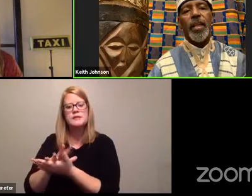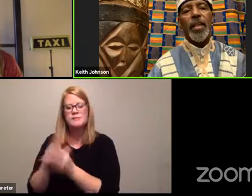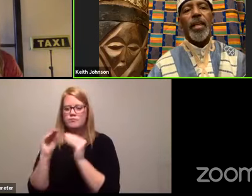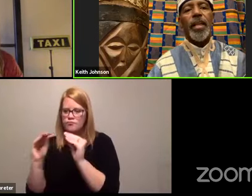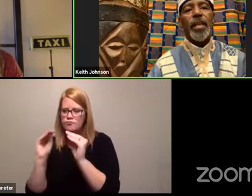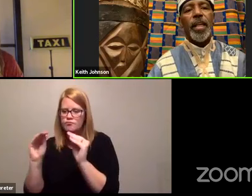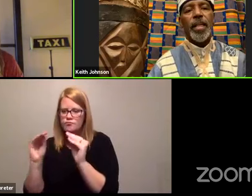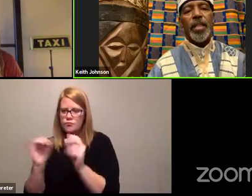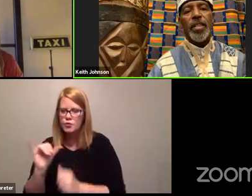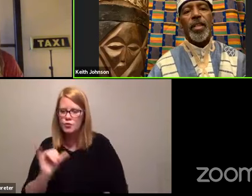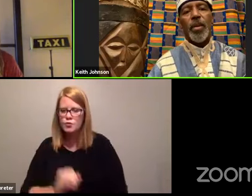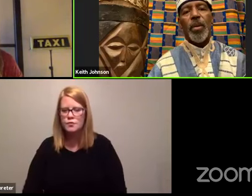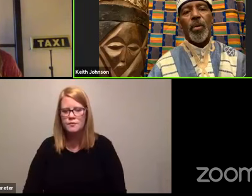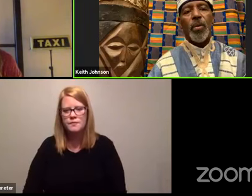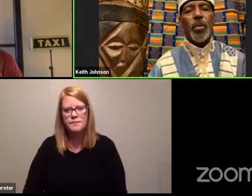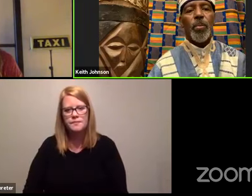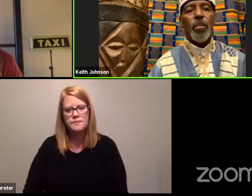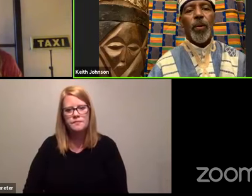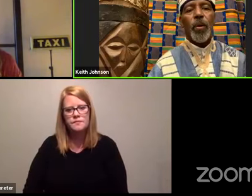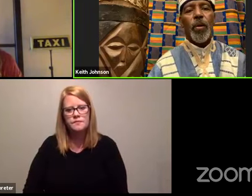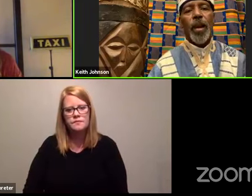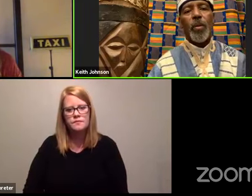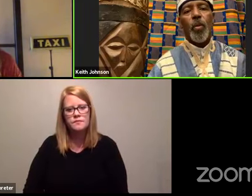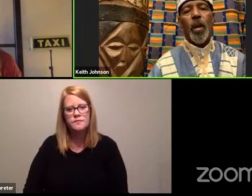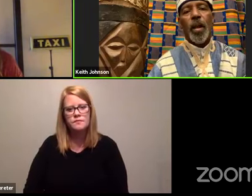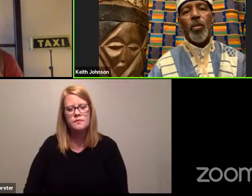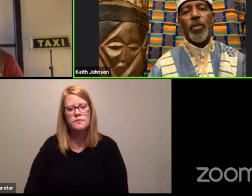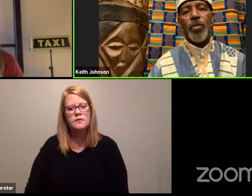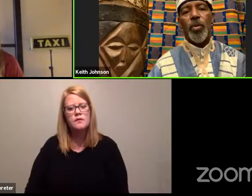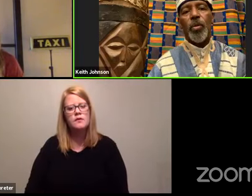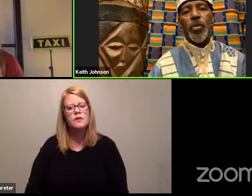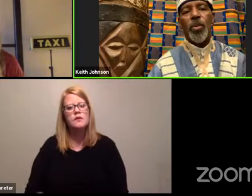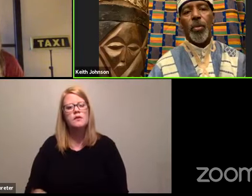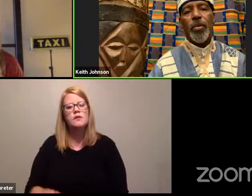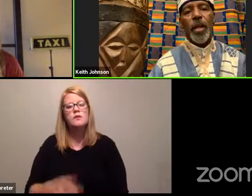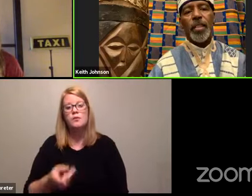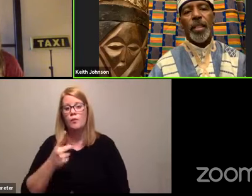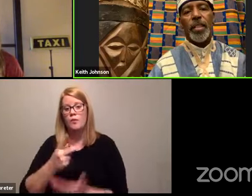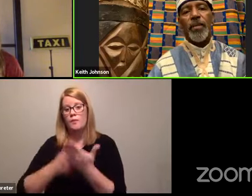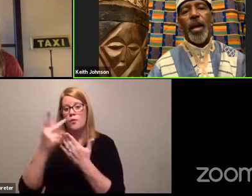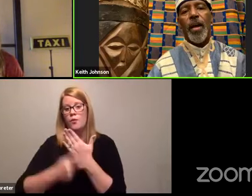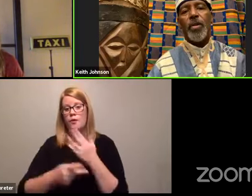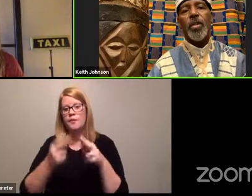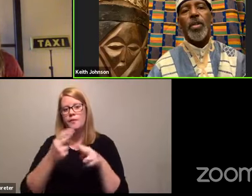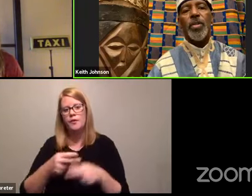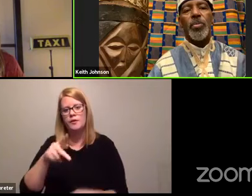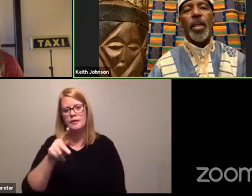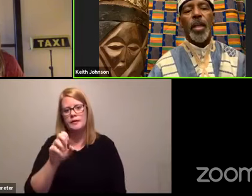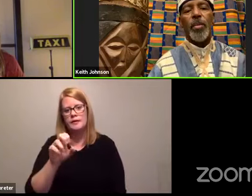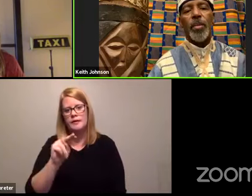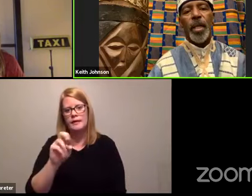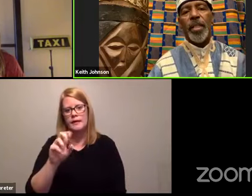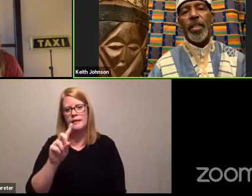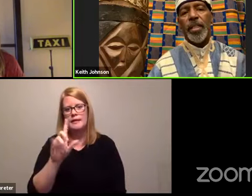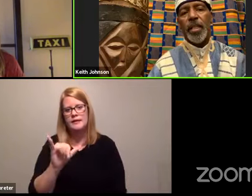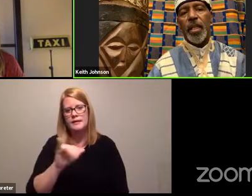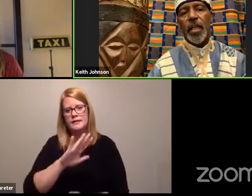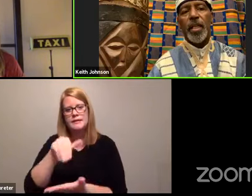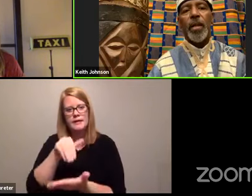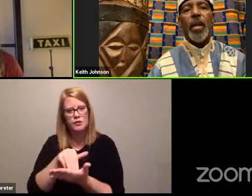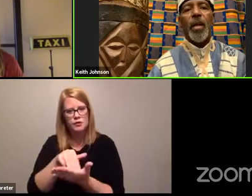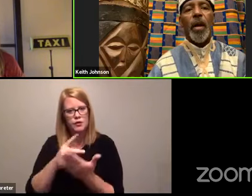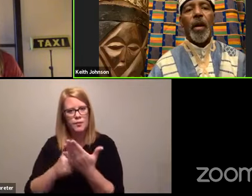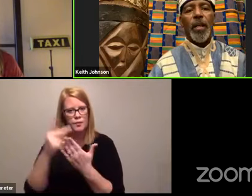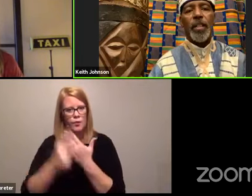the Kennedy Center program, where I went through their process of how to become a Kennedy